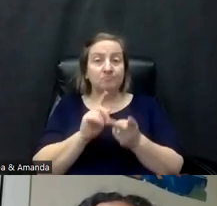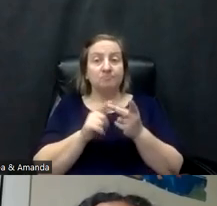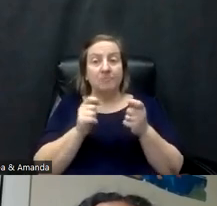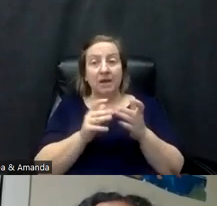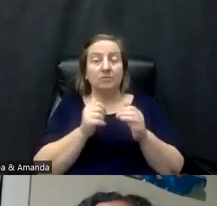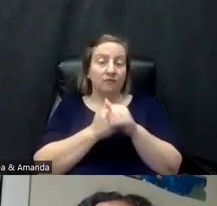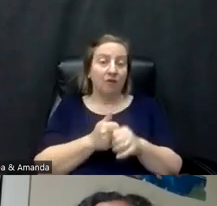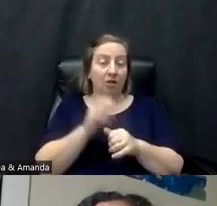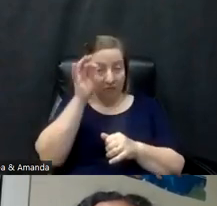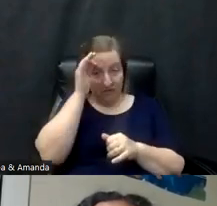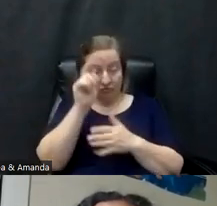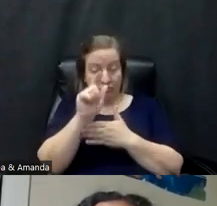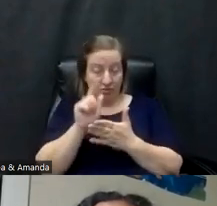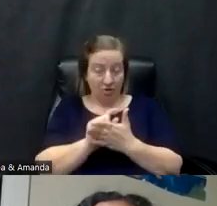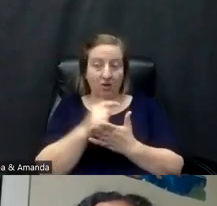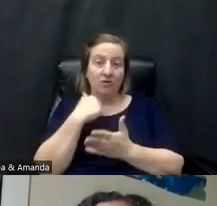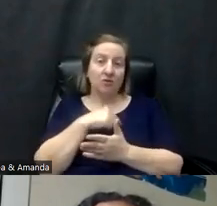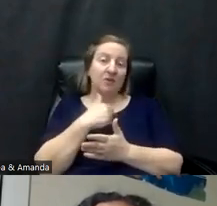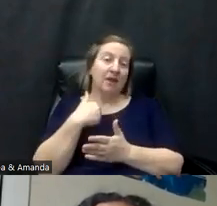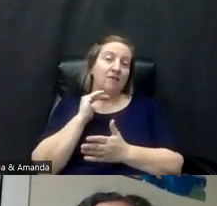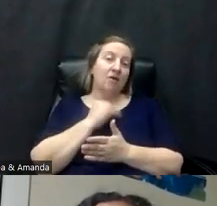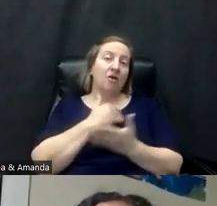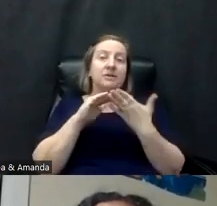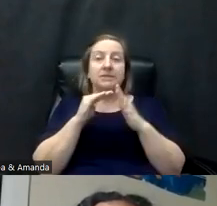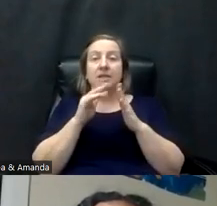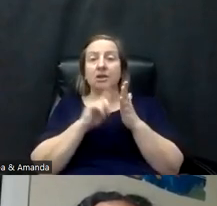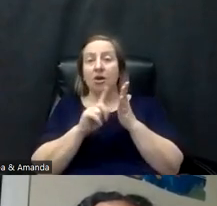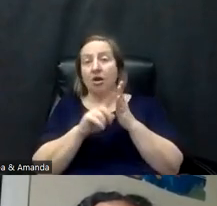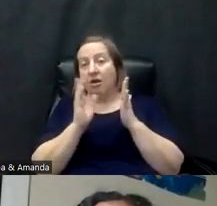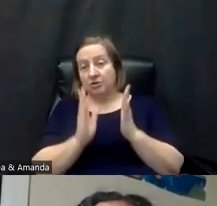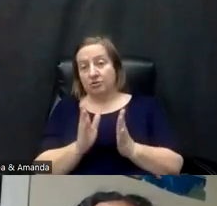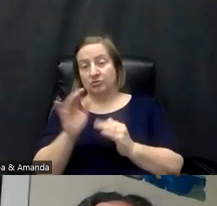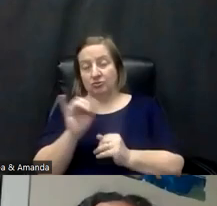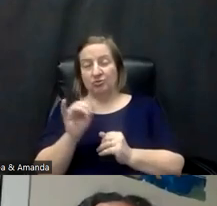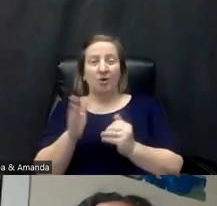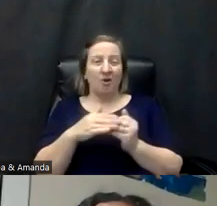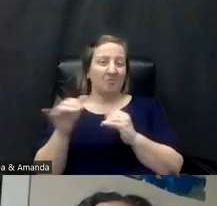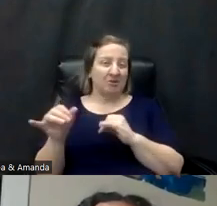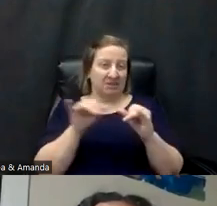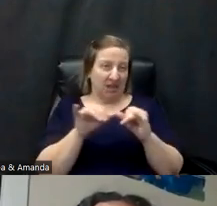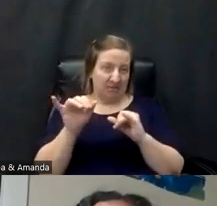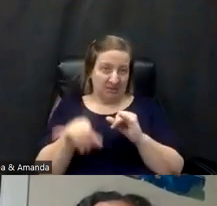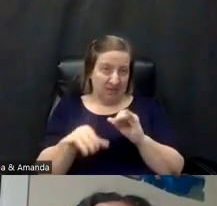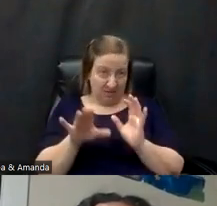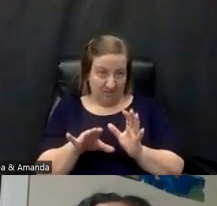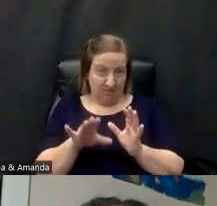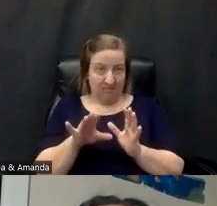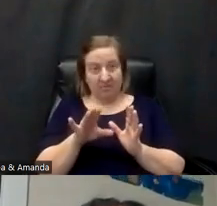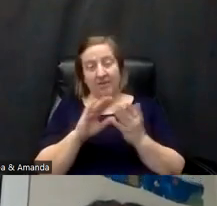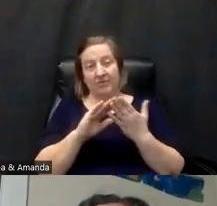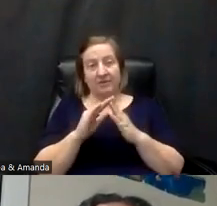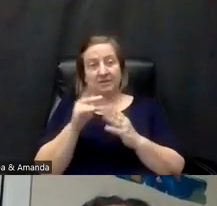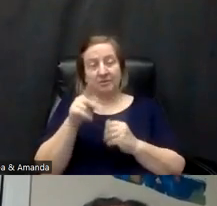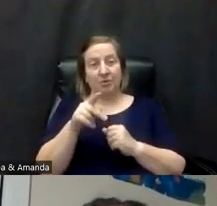federal law. So, you know, we have our city auditor also, and that it's kind of along the same lines as that at the City of